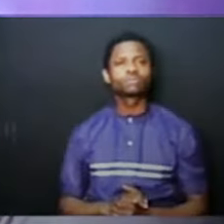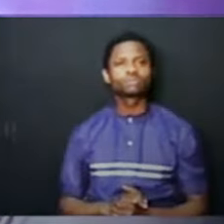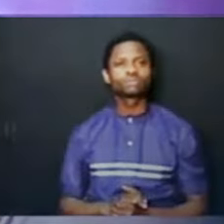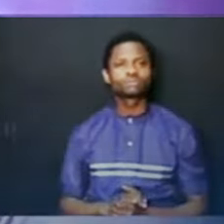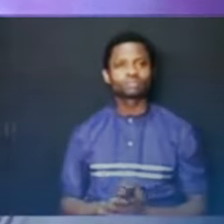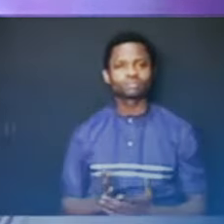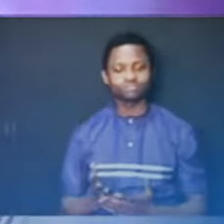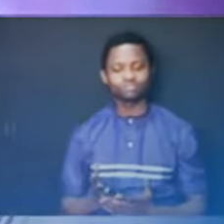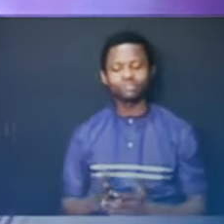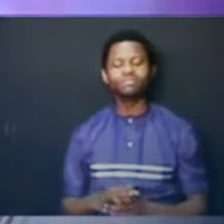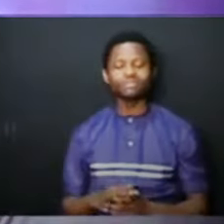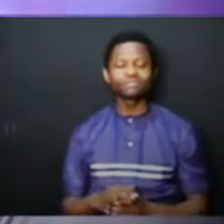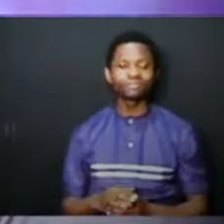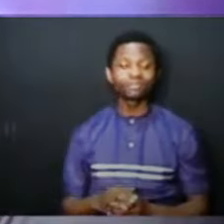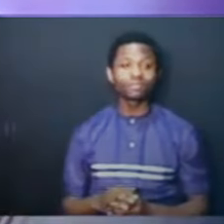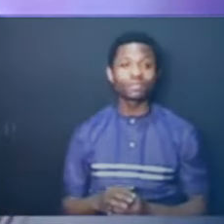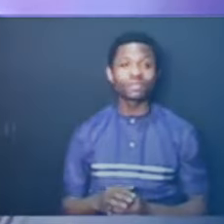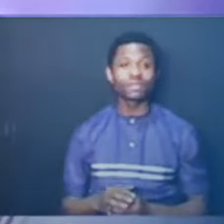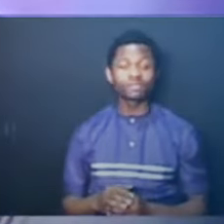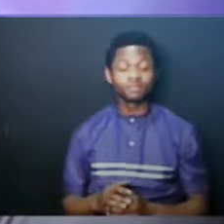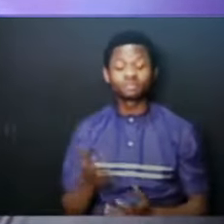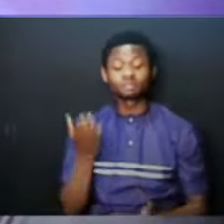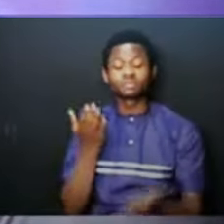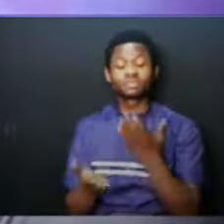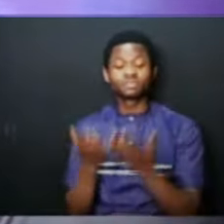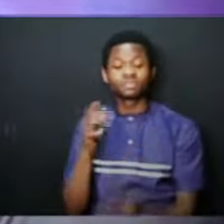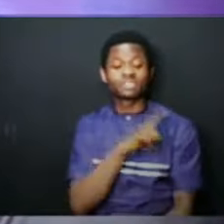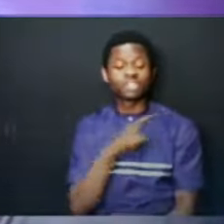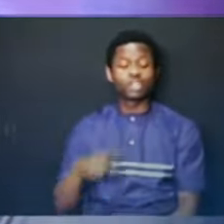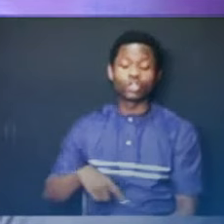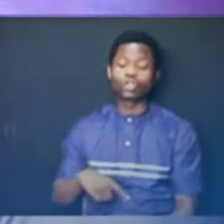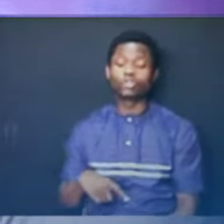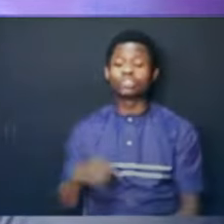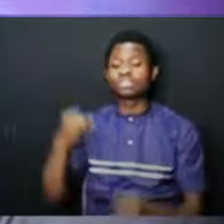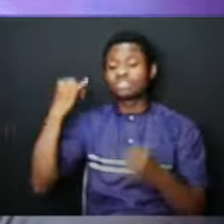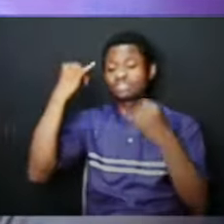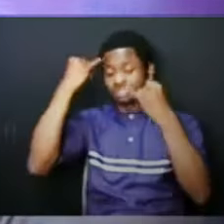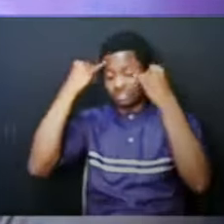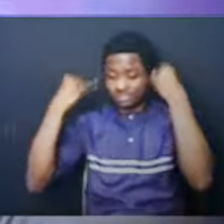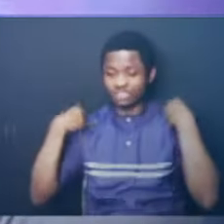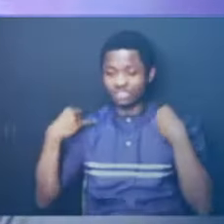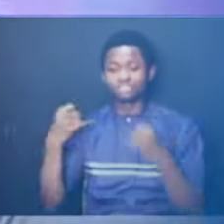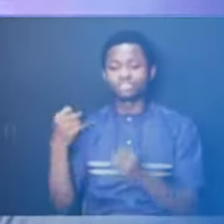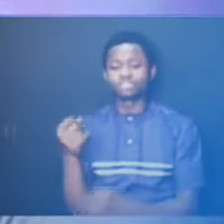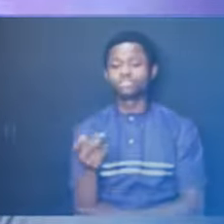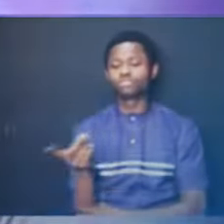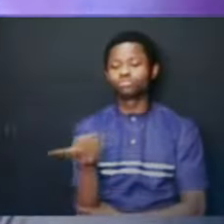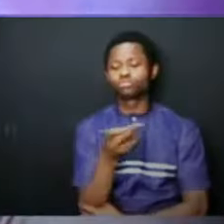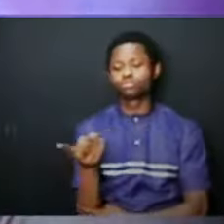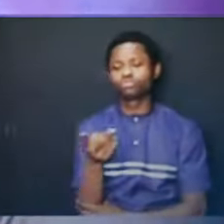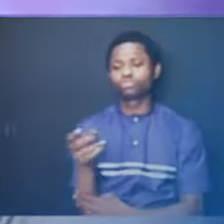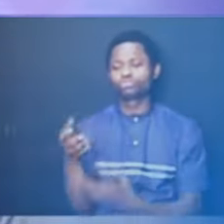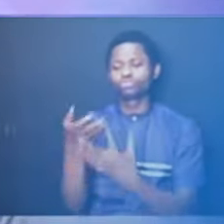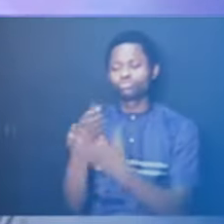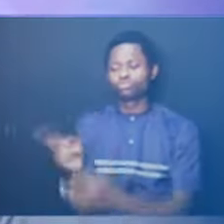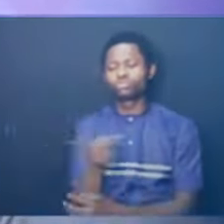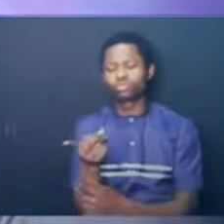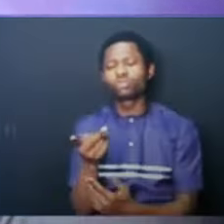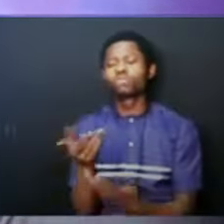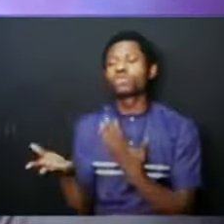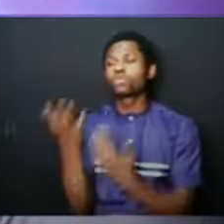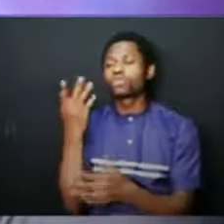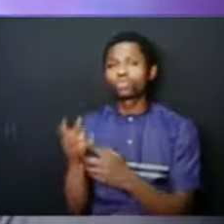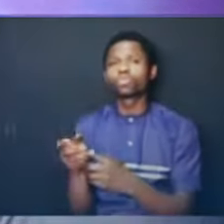12. This is David to Saul. May the Lord judge between you and me. And may the Lord avenge the wrongs you have done to